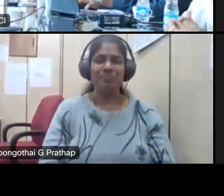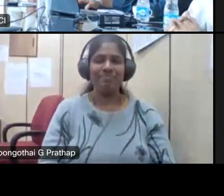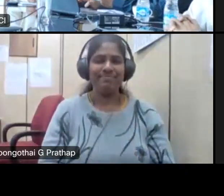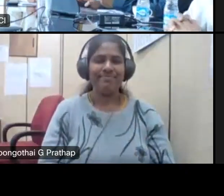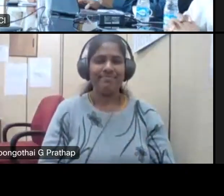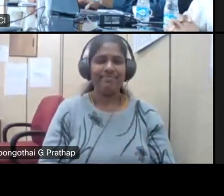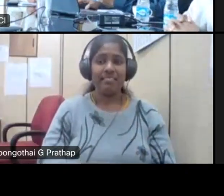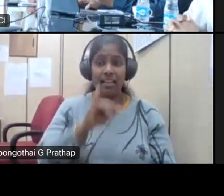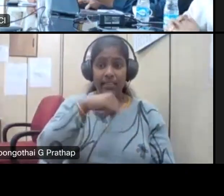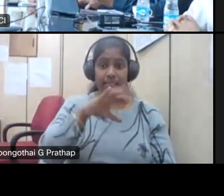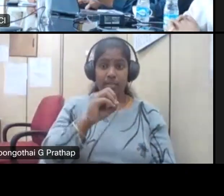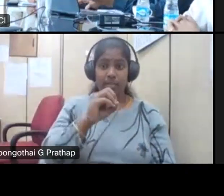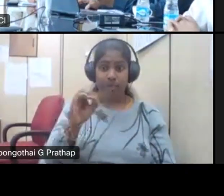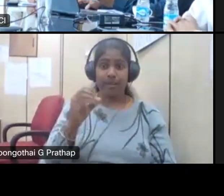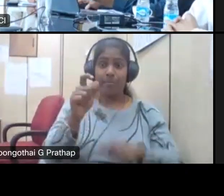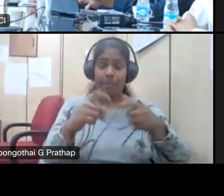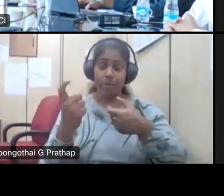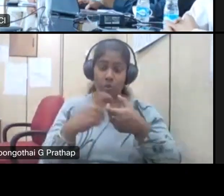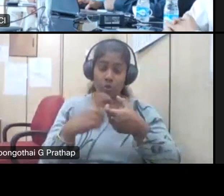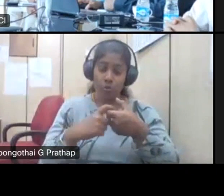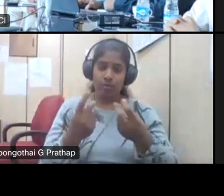600 has run. Once it reaches 700, we start.